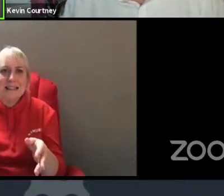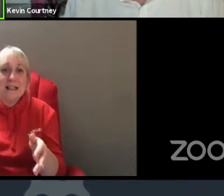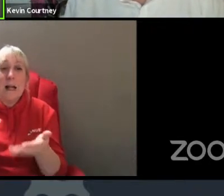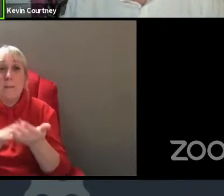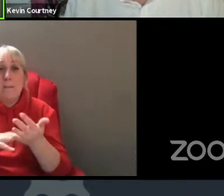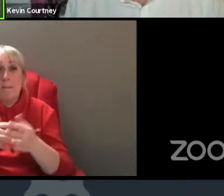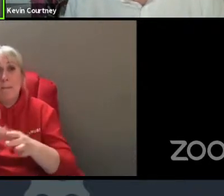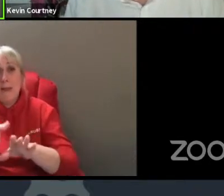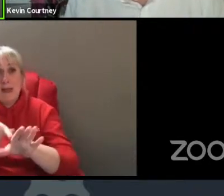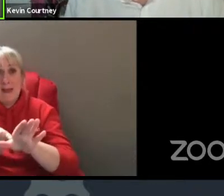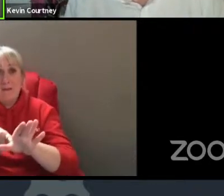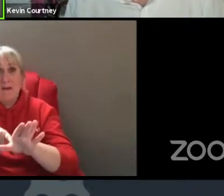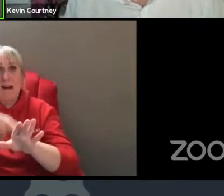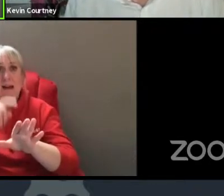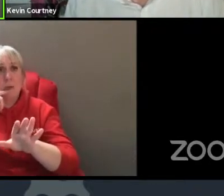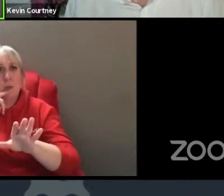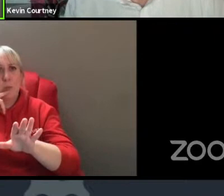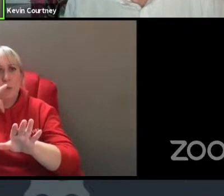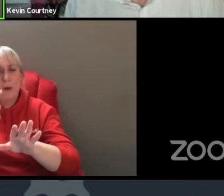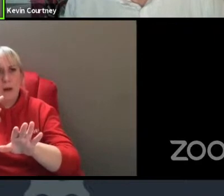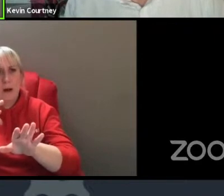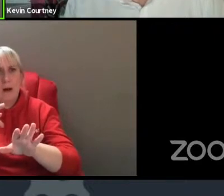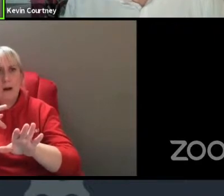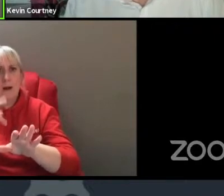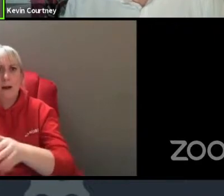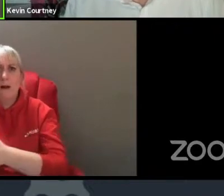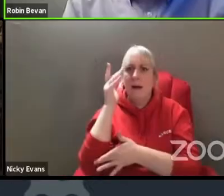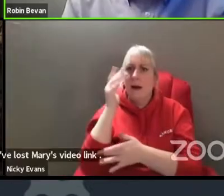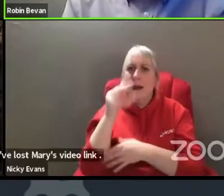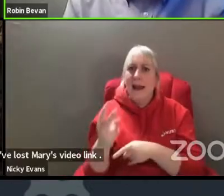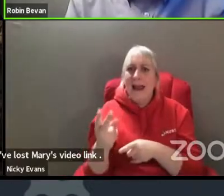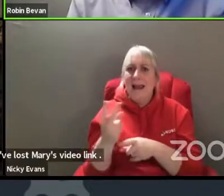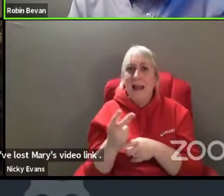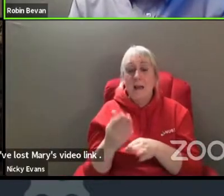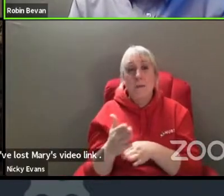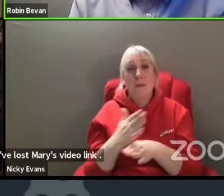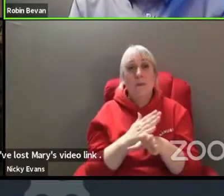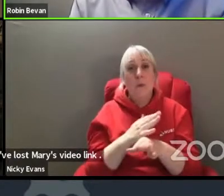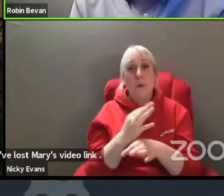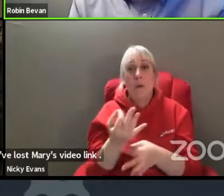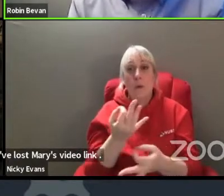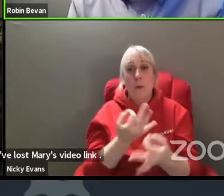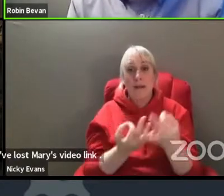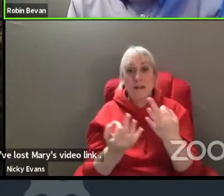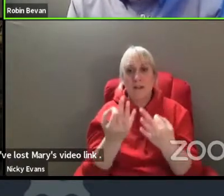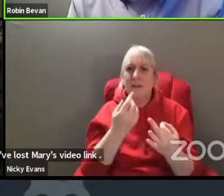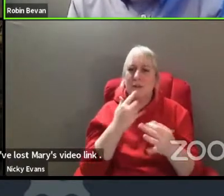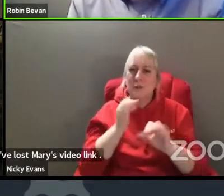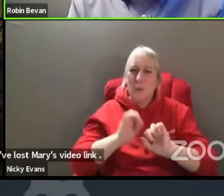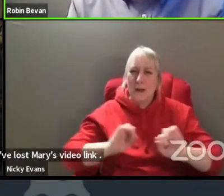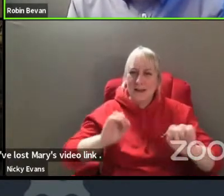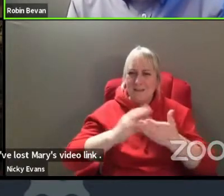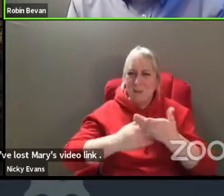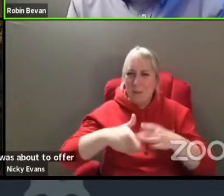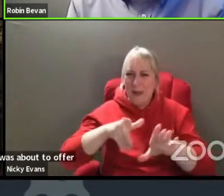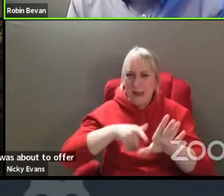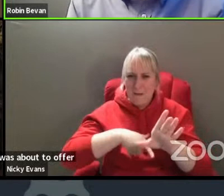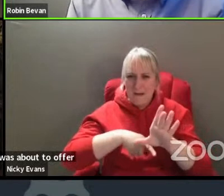us some more commentary before we come to the questions. Just while we're waiting for Mary to rejoin